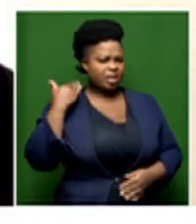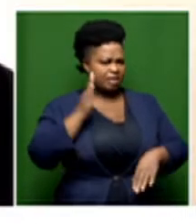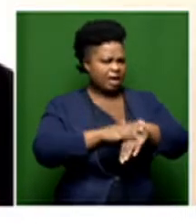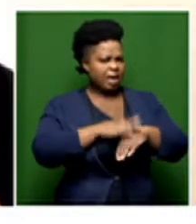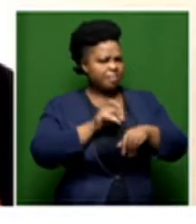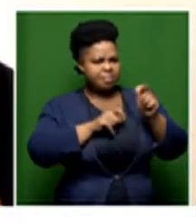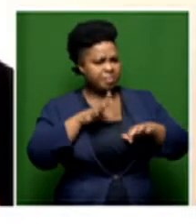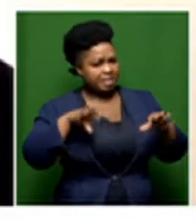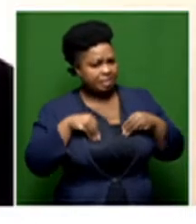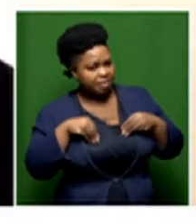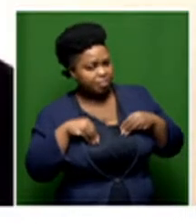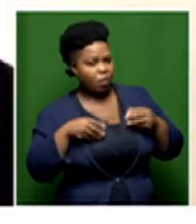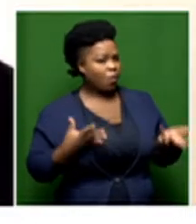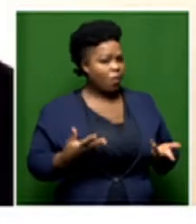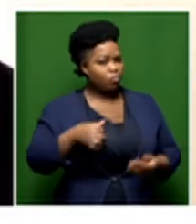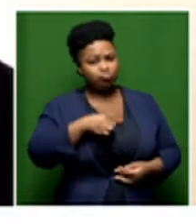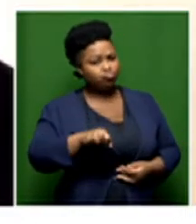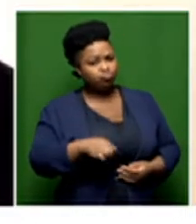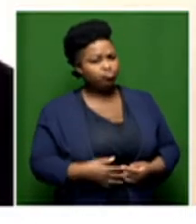time? You know,